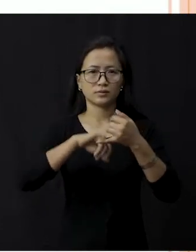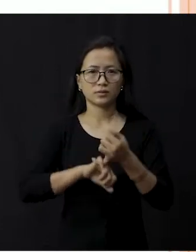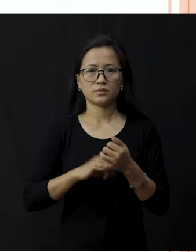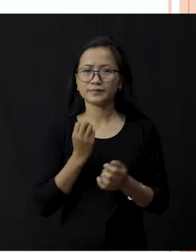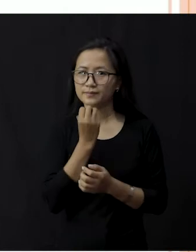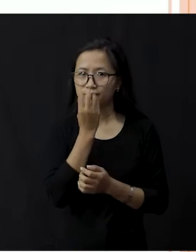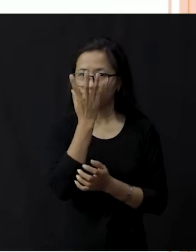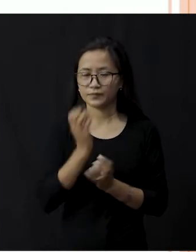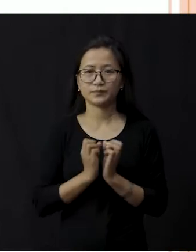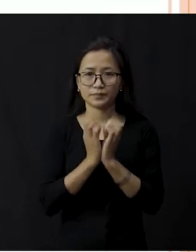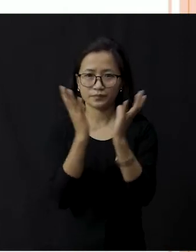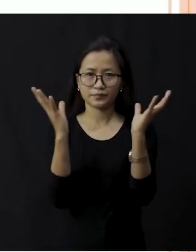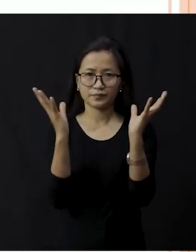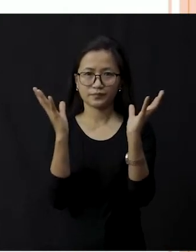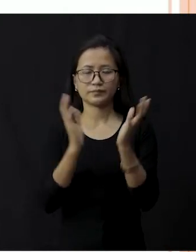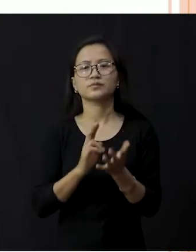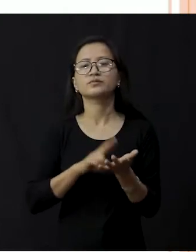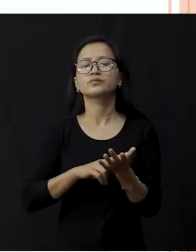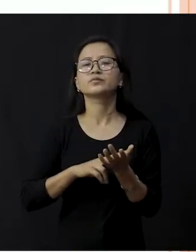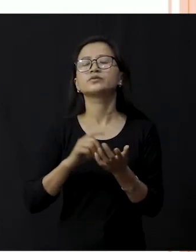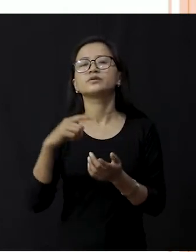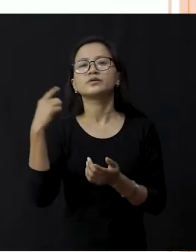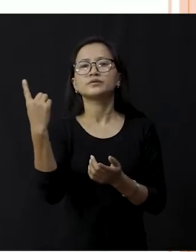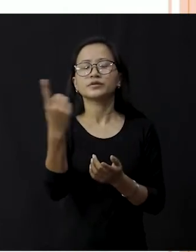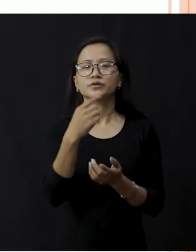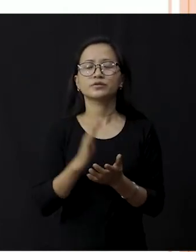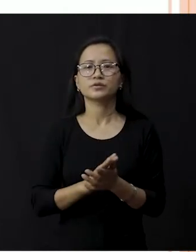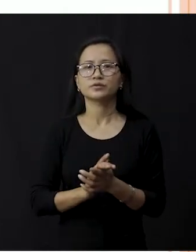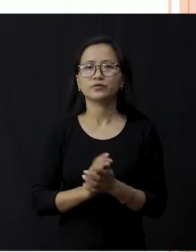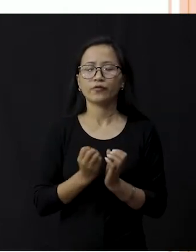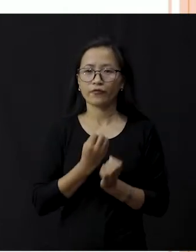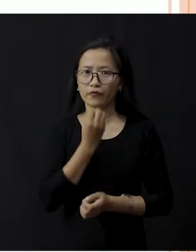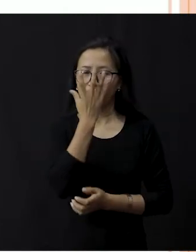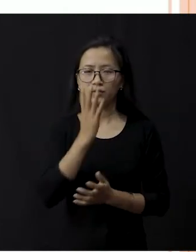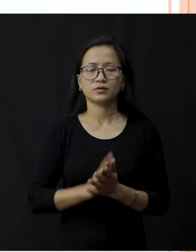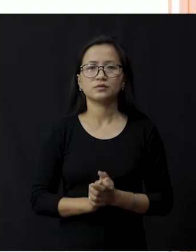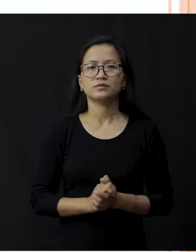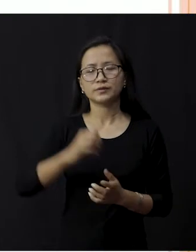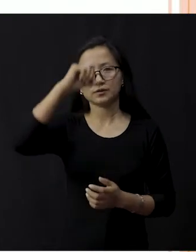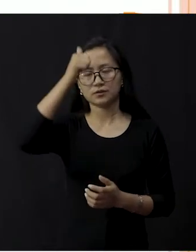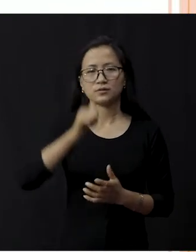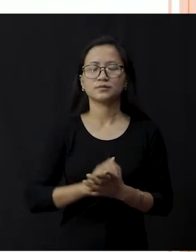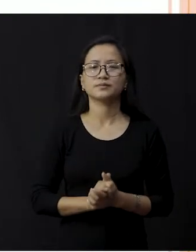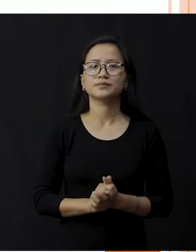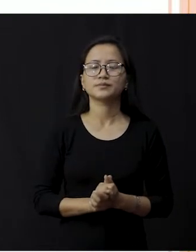L-O-T-U-S, lotus. So the national flower of India is lotus. All right.